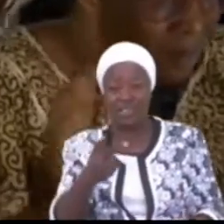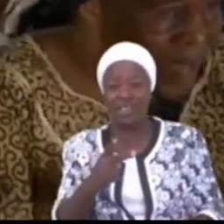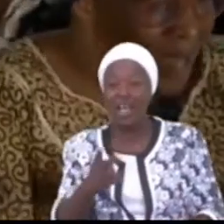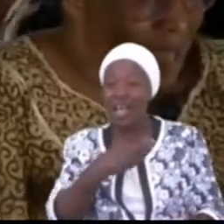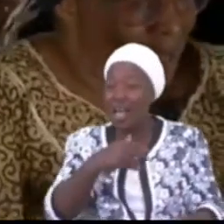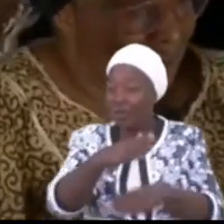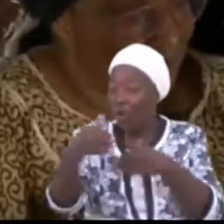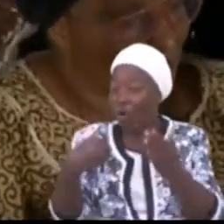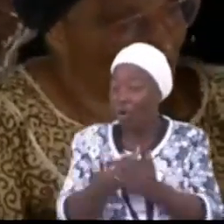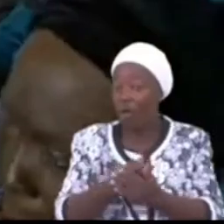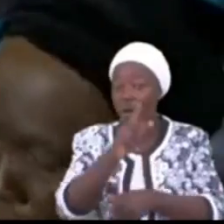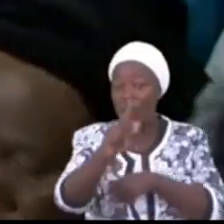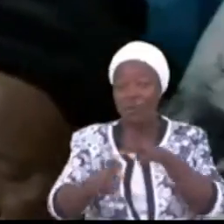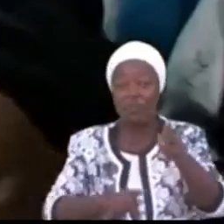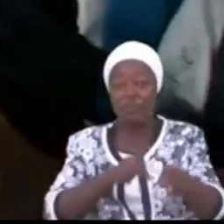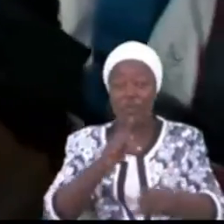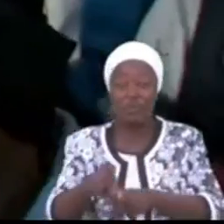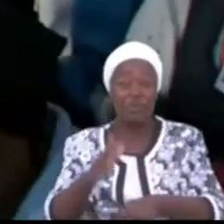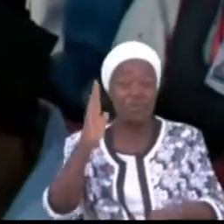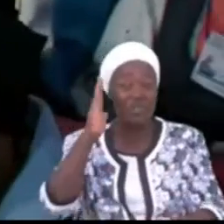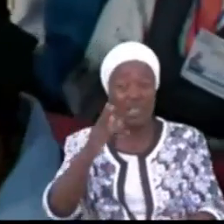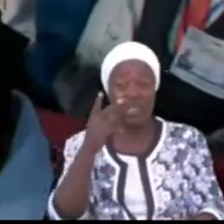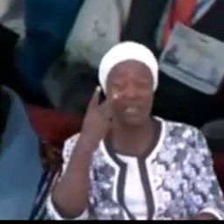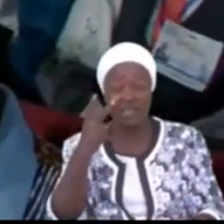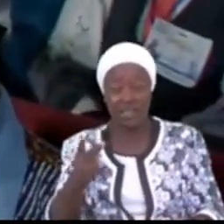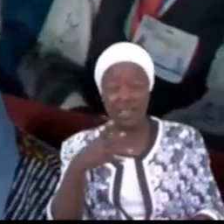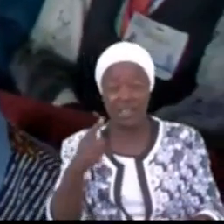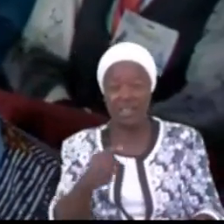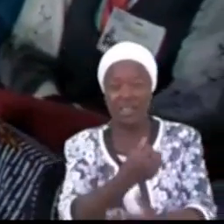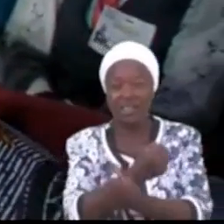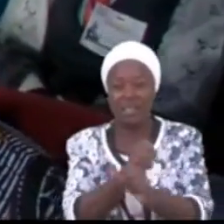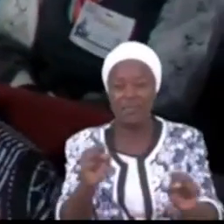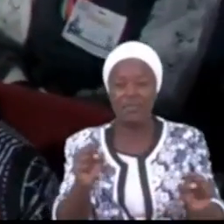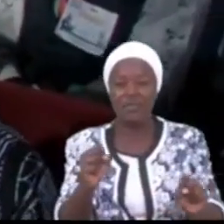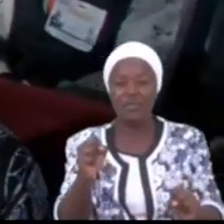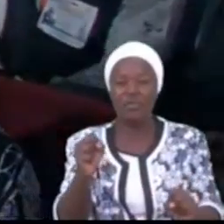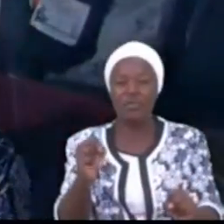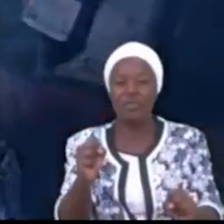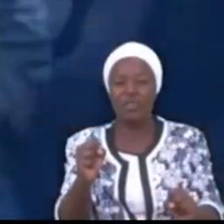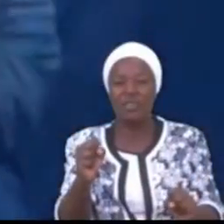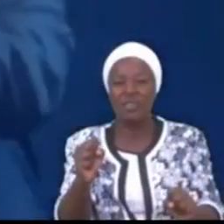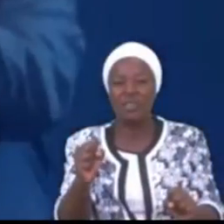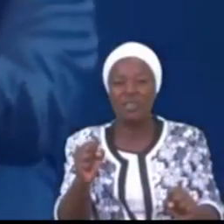all flesh shall see the salvation. That's an